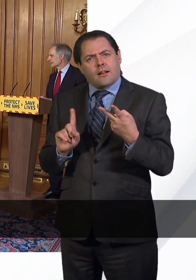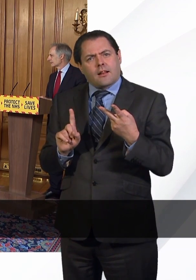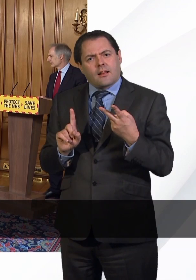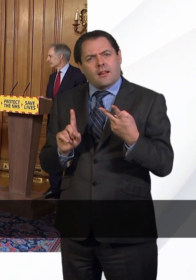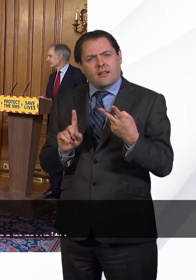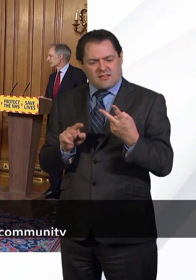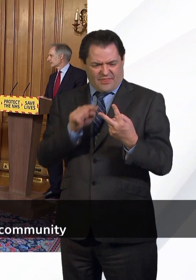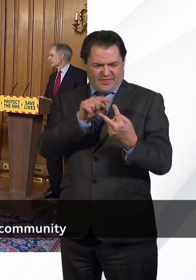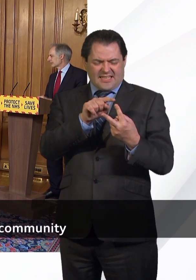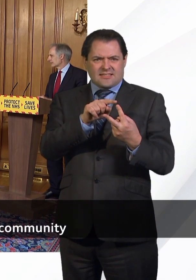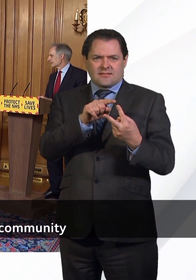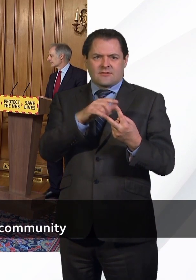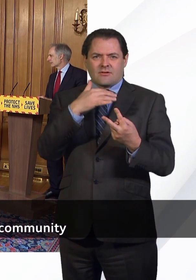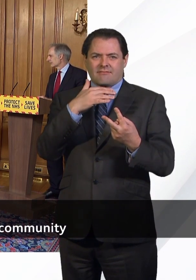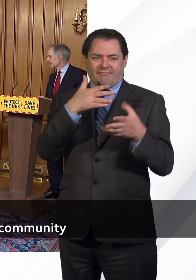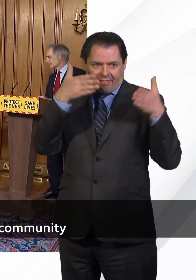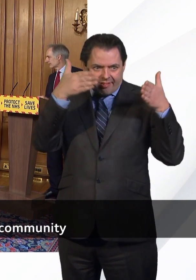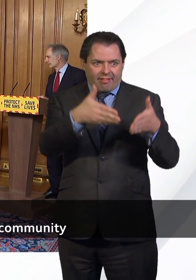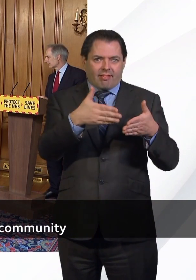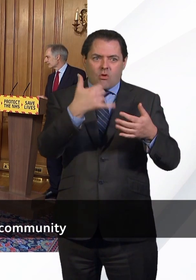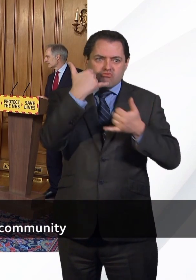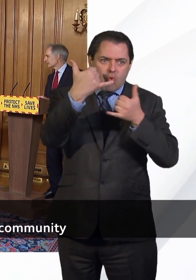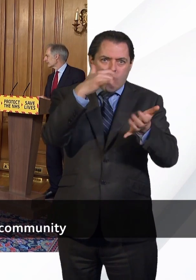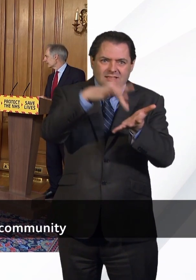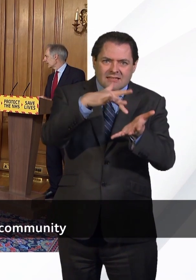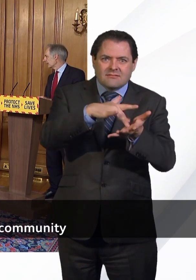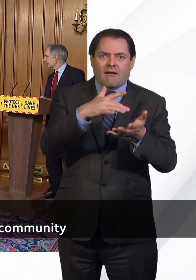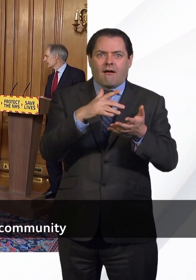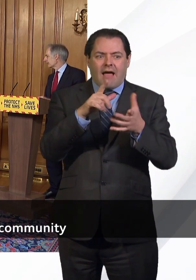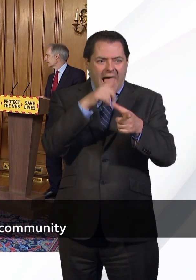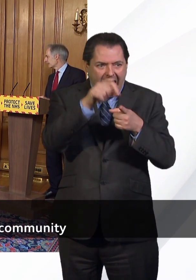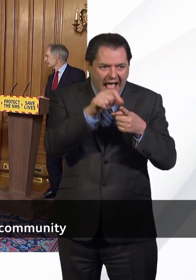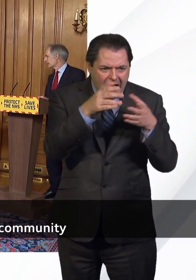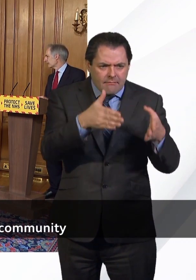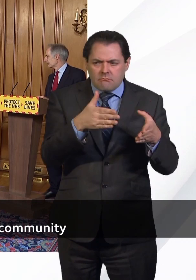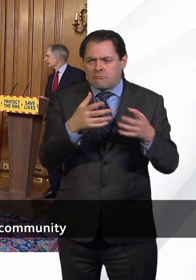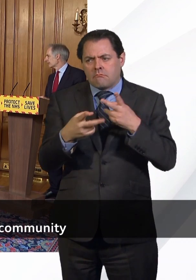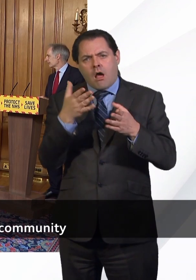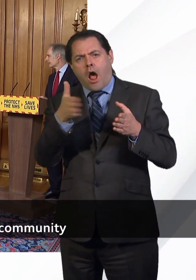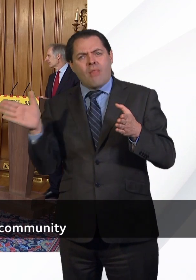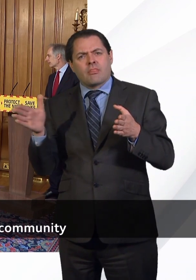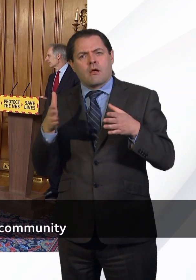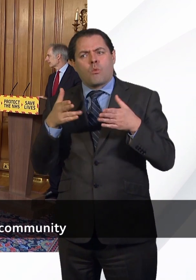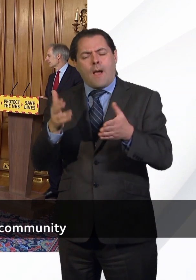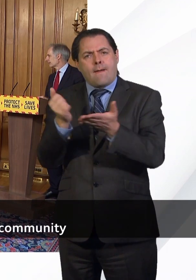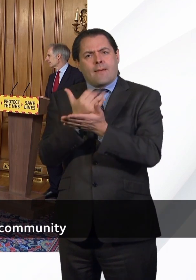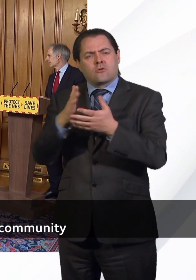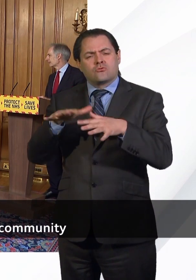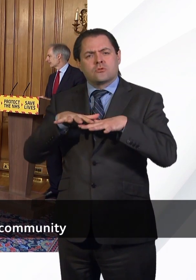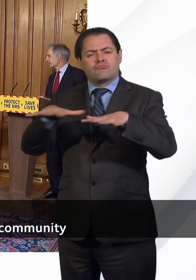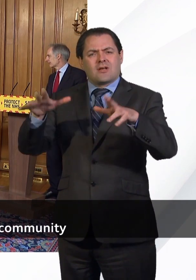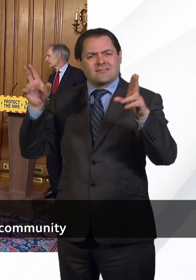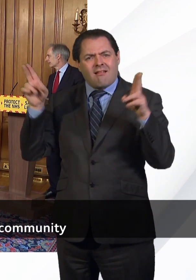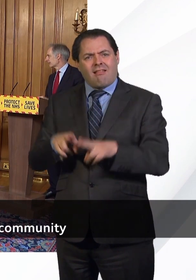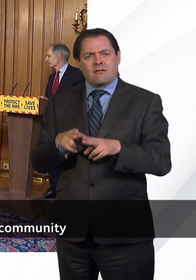call centres and in untested digital technologies, helpful though they may be? It's a really important point,